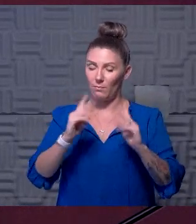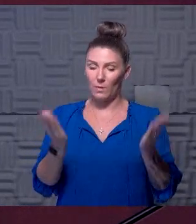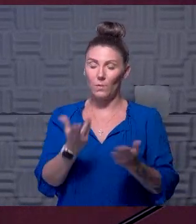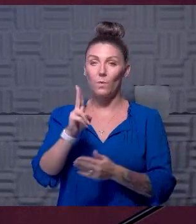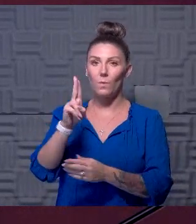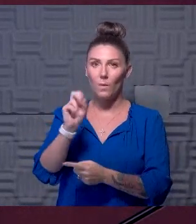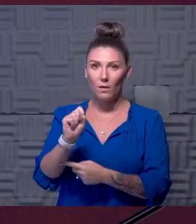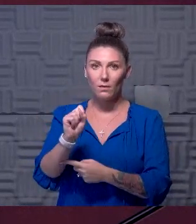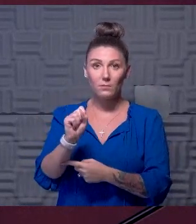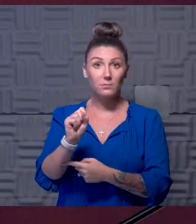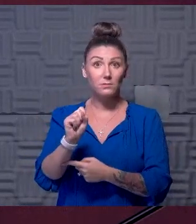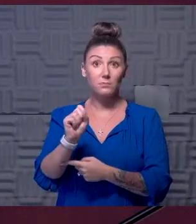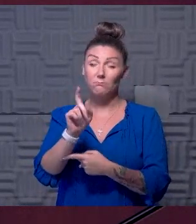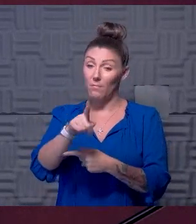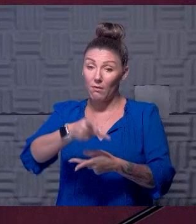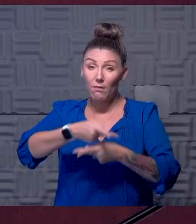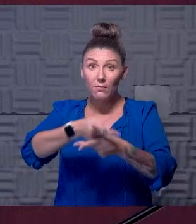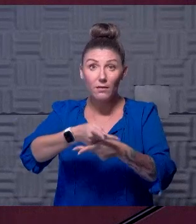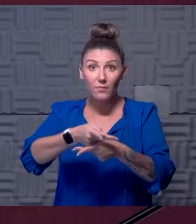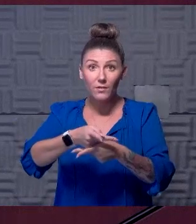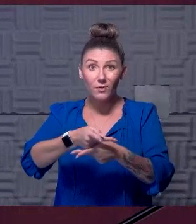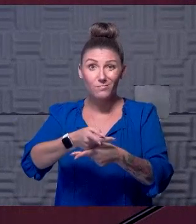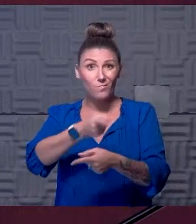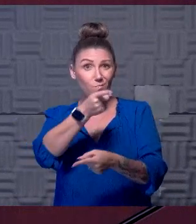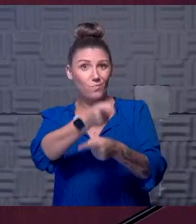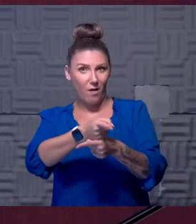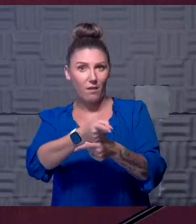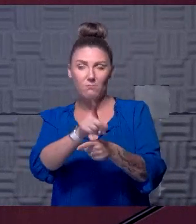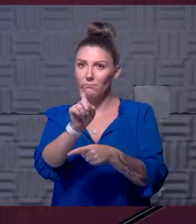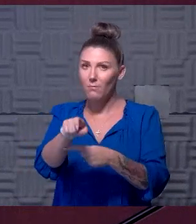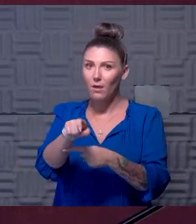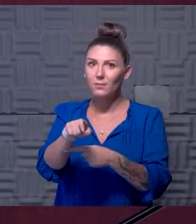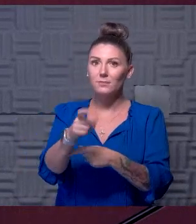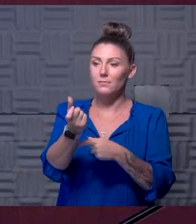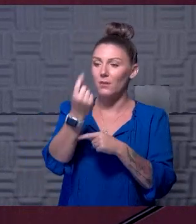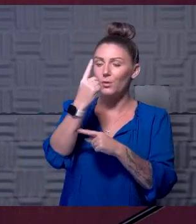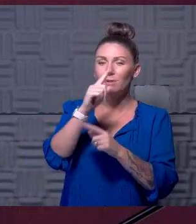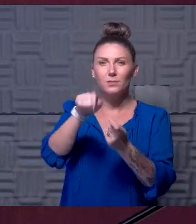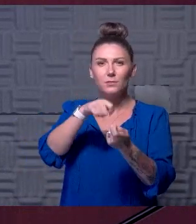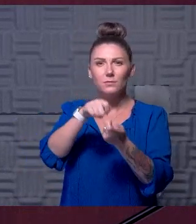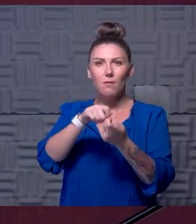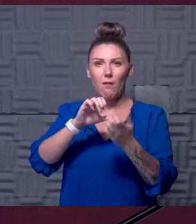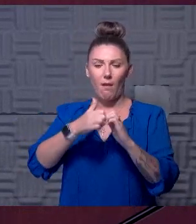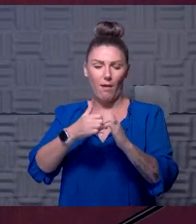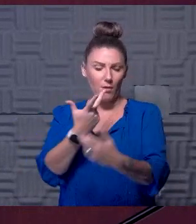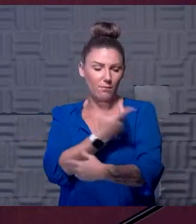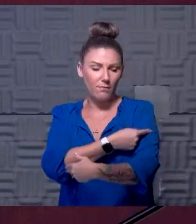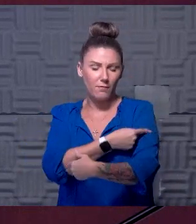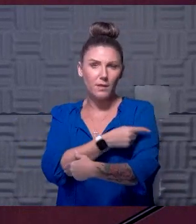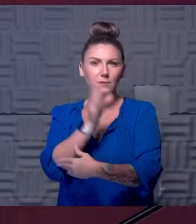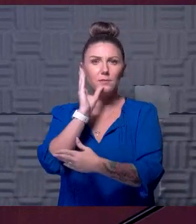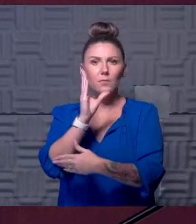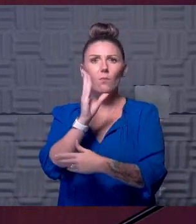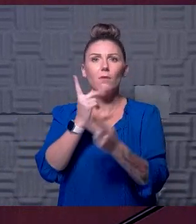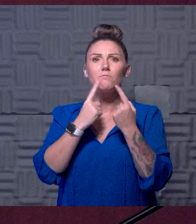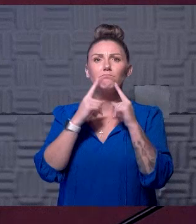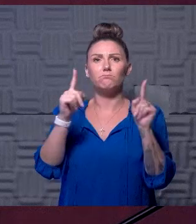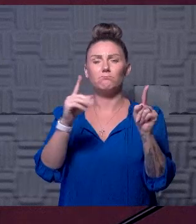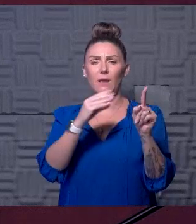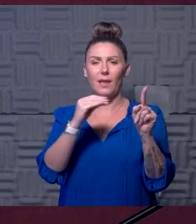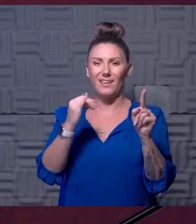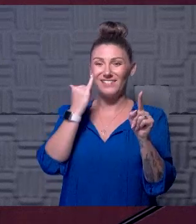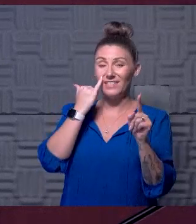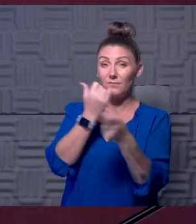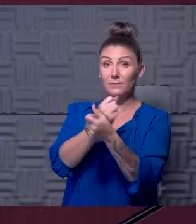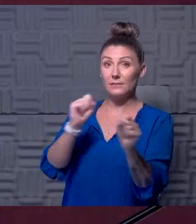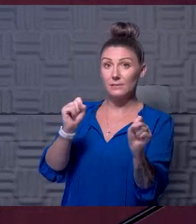do it very carefully. We have to do it right in order to understand exactly how this vaccine is going to work and whether or not it's